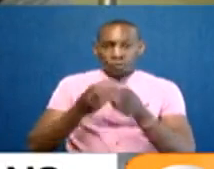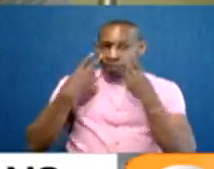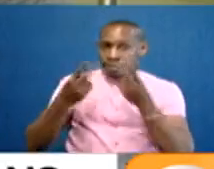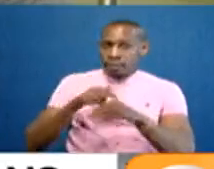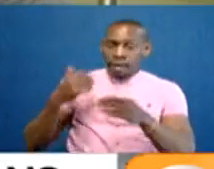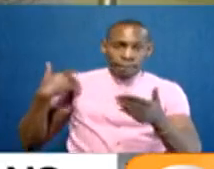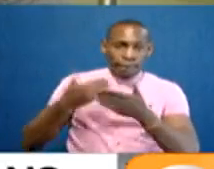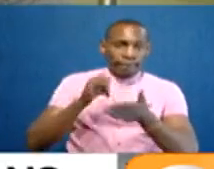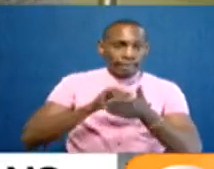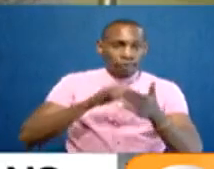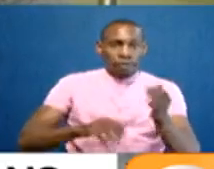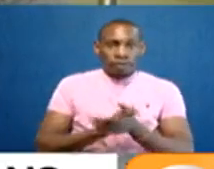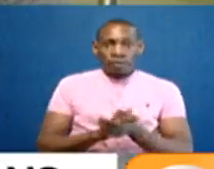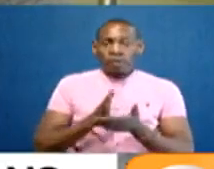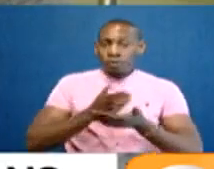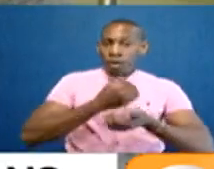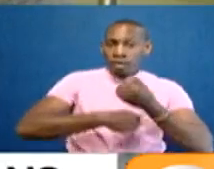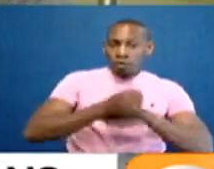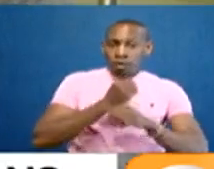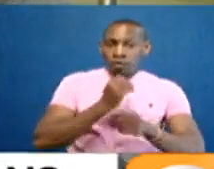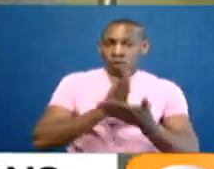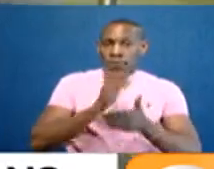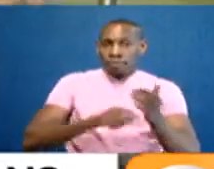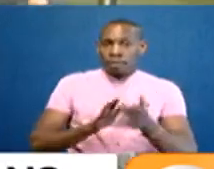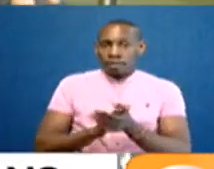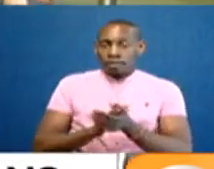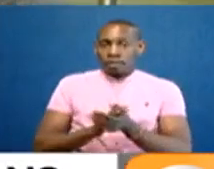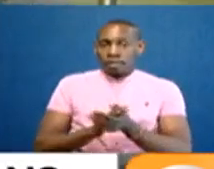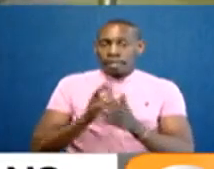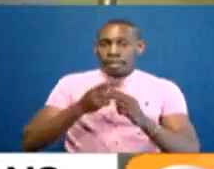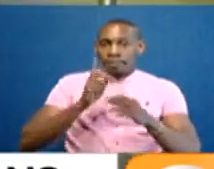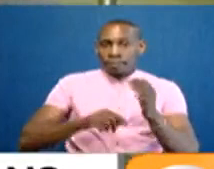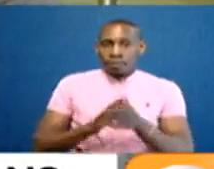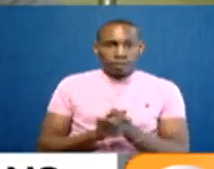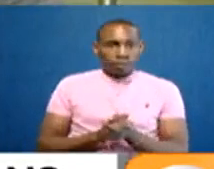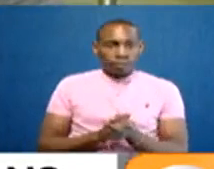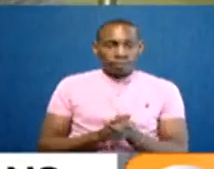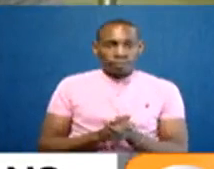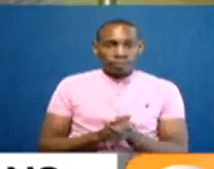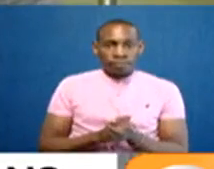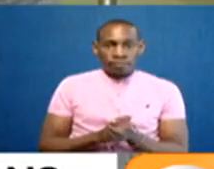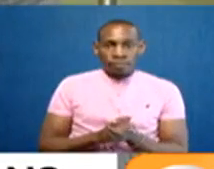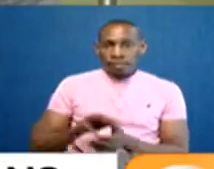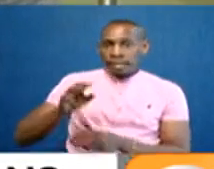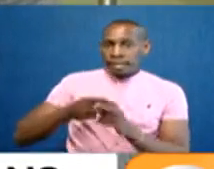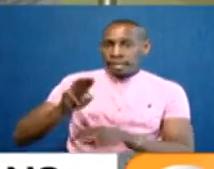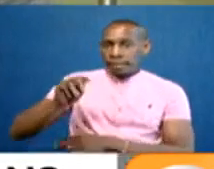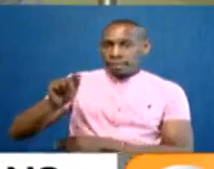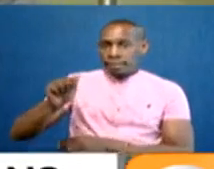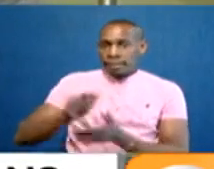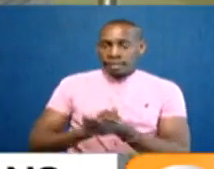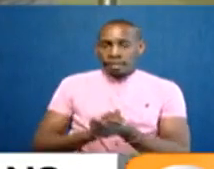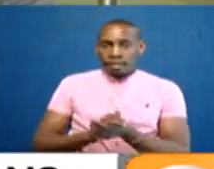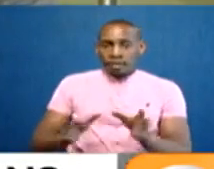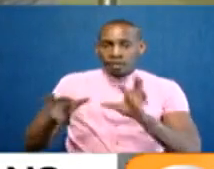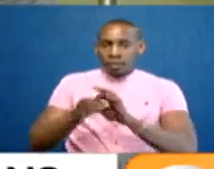over time, that they've made some steps to make sure that what they collectively call, but mainly Facebook calls this or Meta, coordinated,